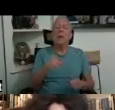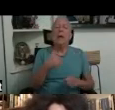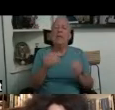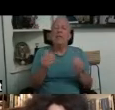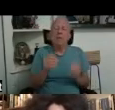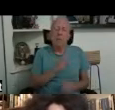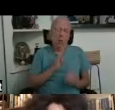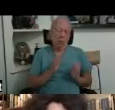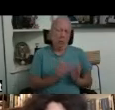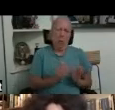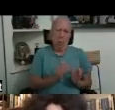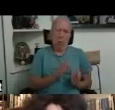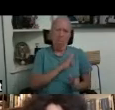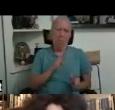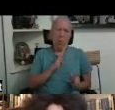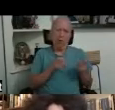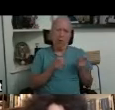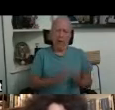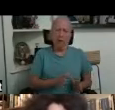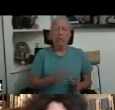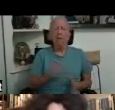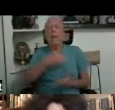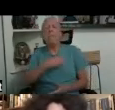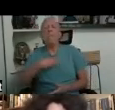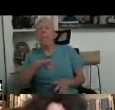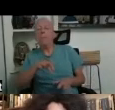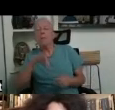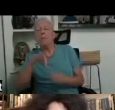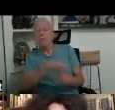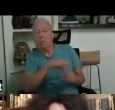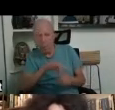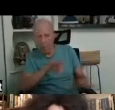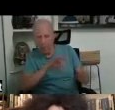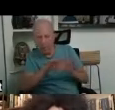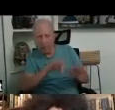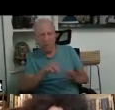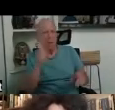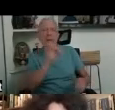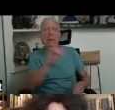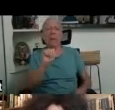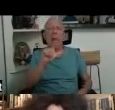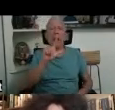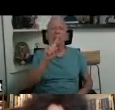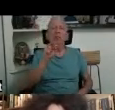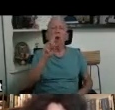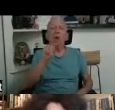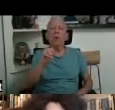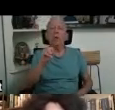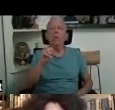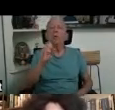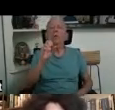board of directors that is elected by the members, similar to Alvarado Street